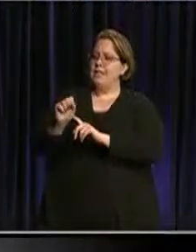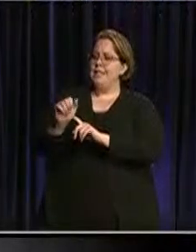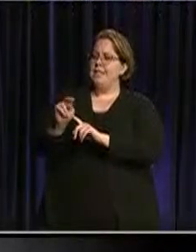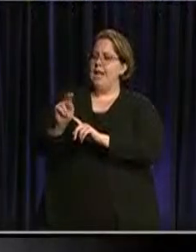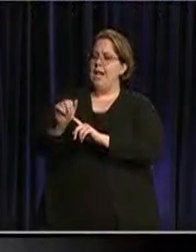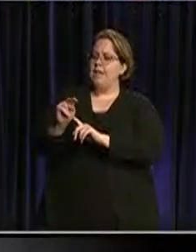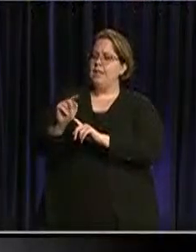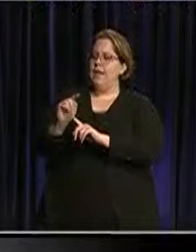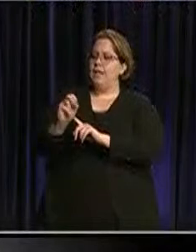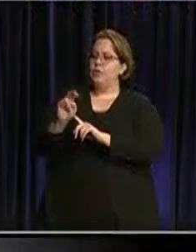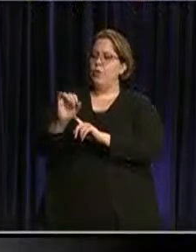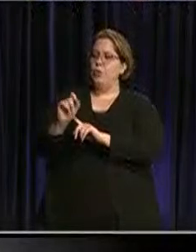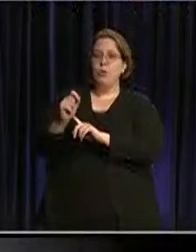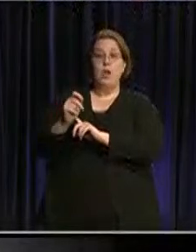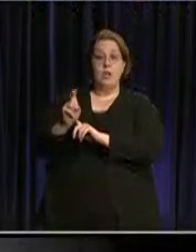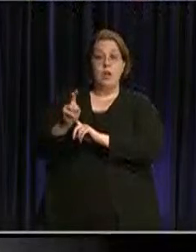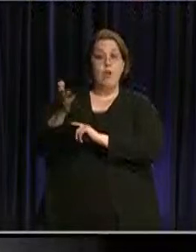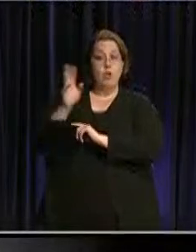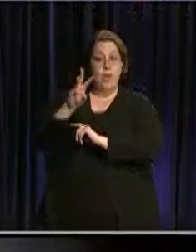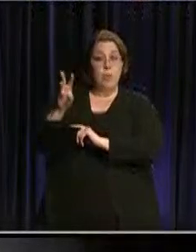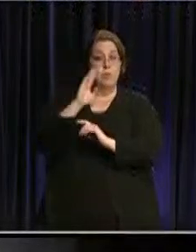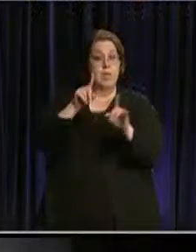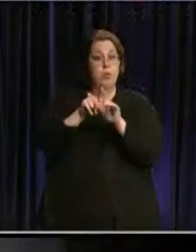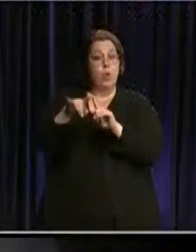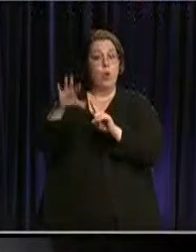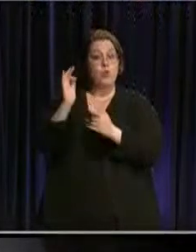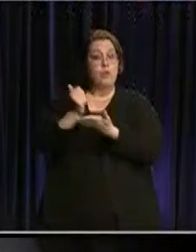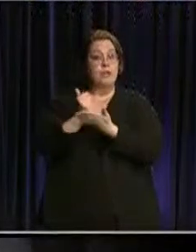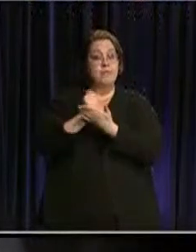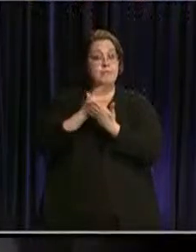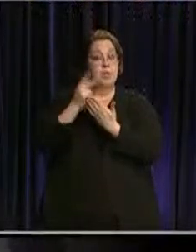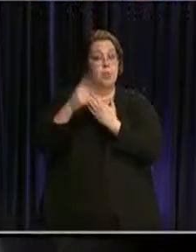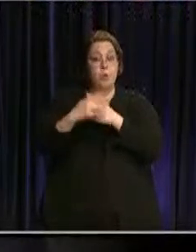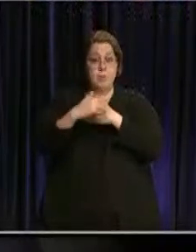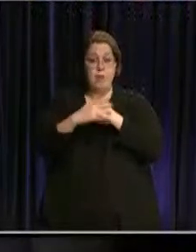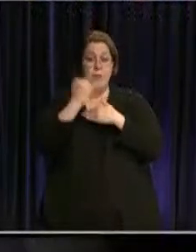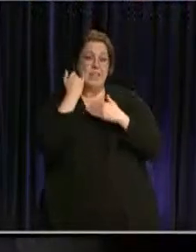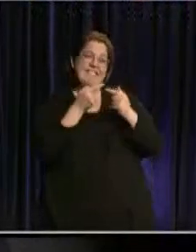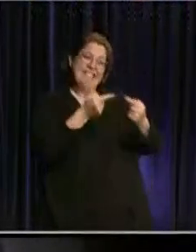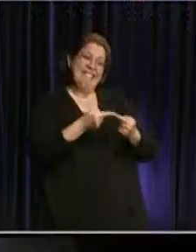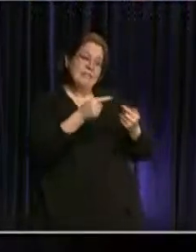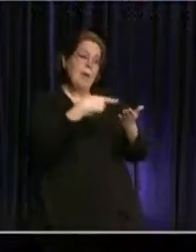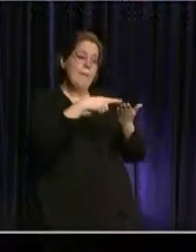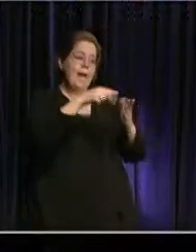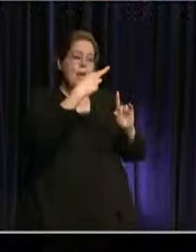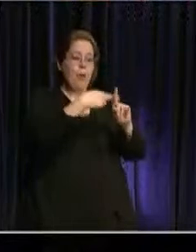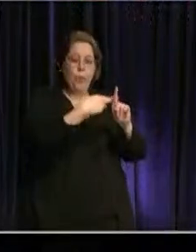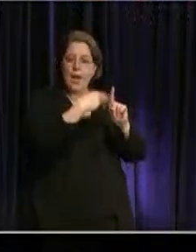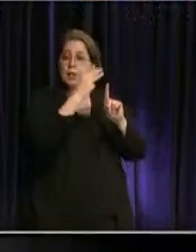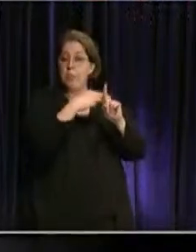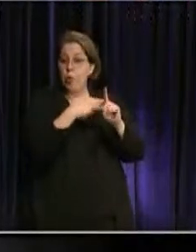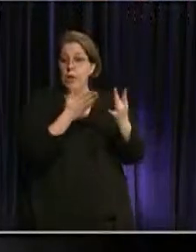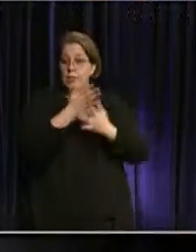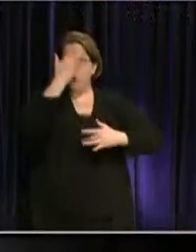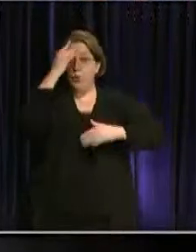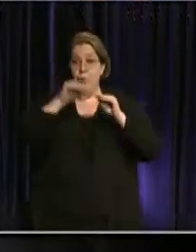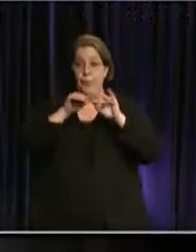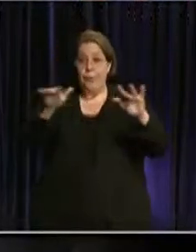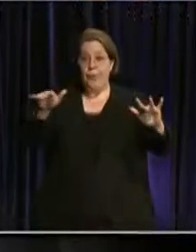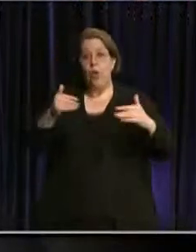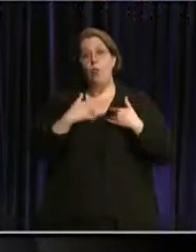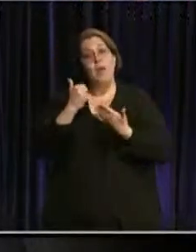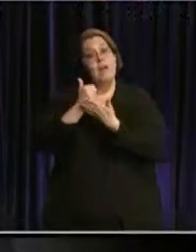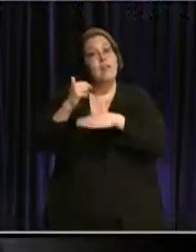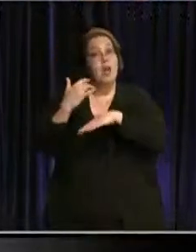covid19.sanantonio.gov. On that website, you will also find assistance programs. If you're struggling paying rent or mortgage through this pandemic, there is